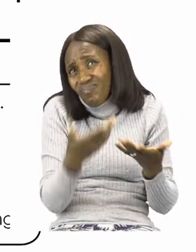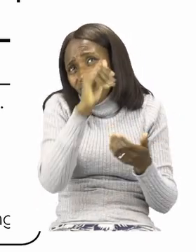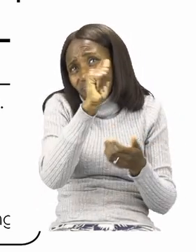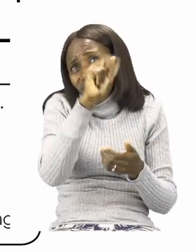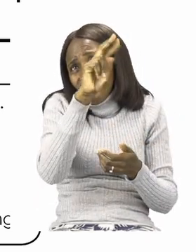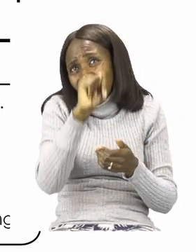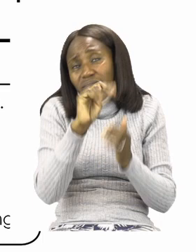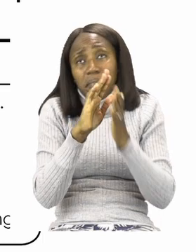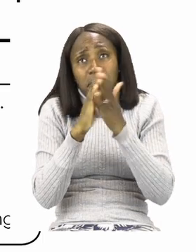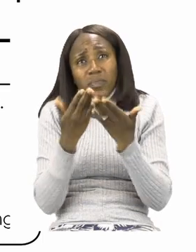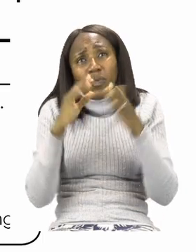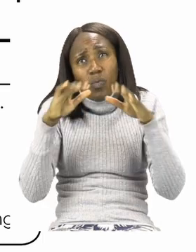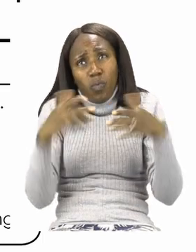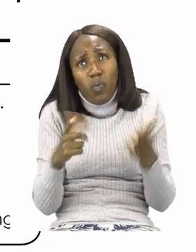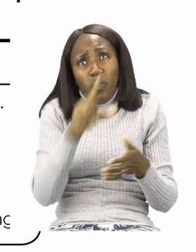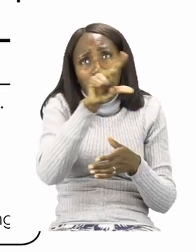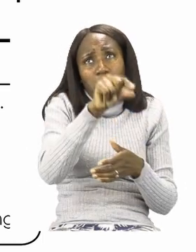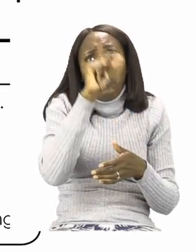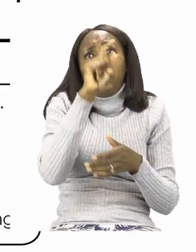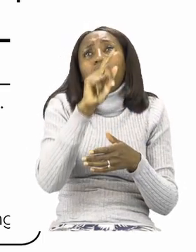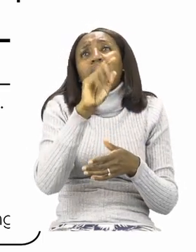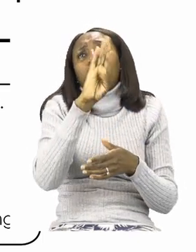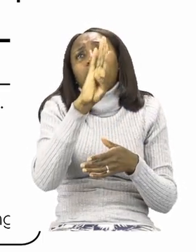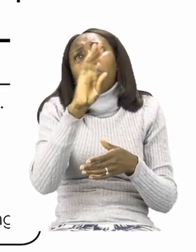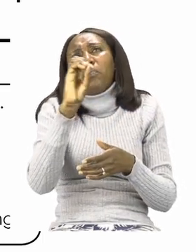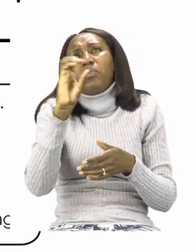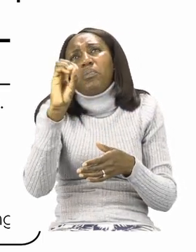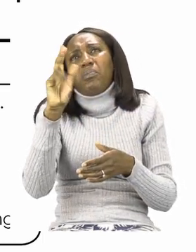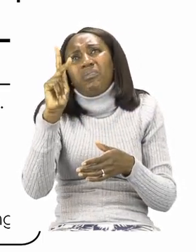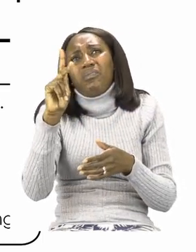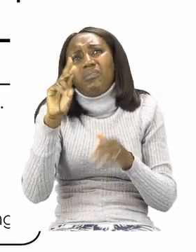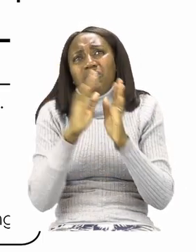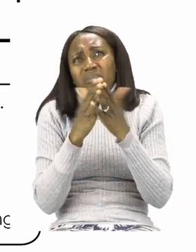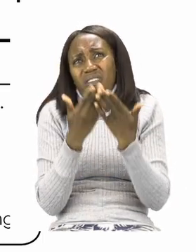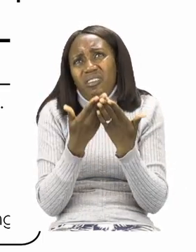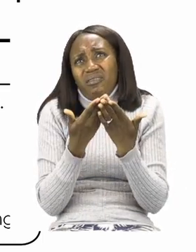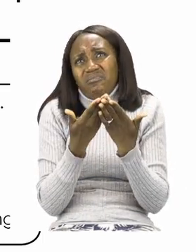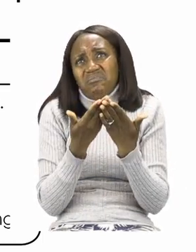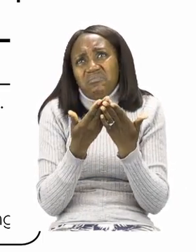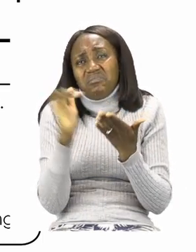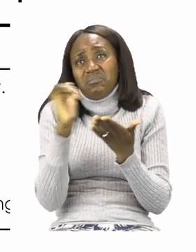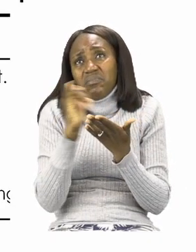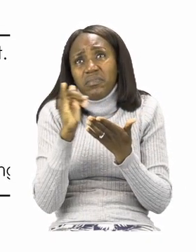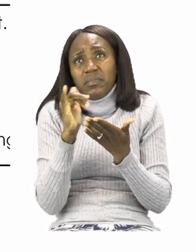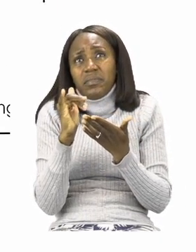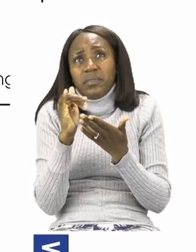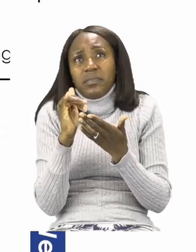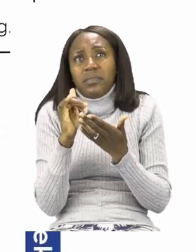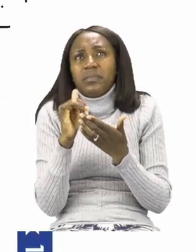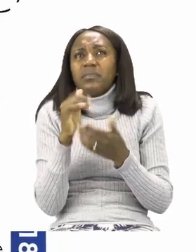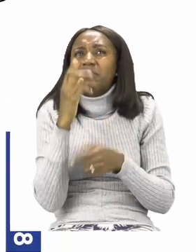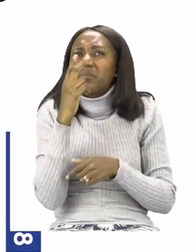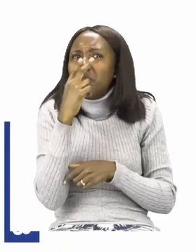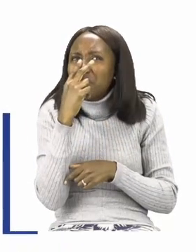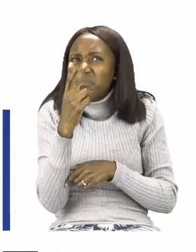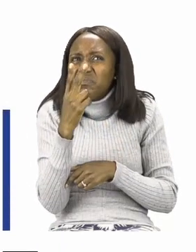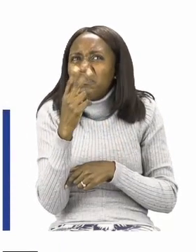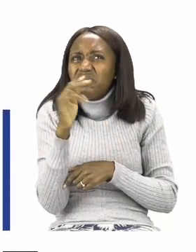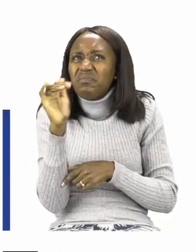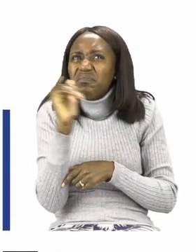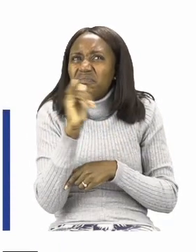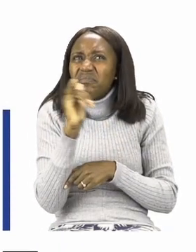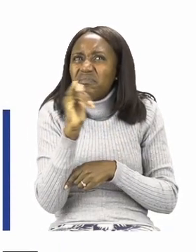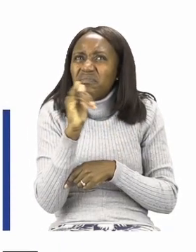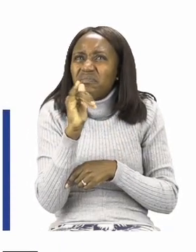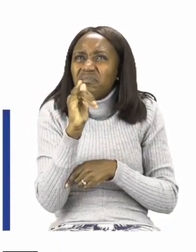book, or the book? So here we look at what word or